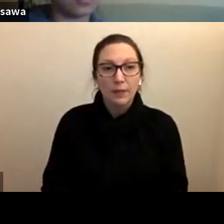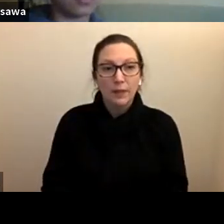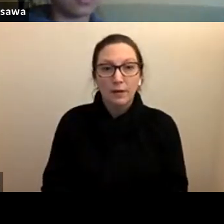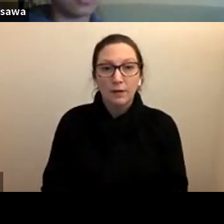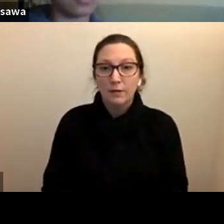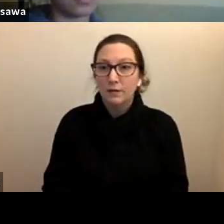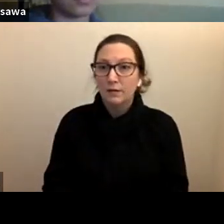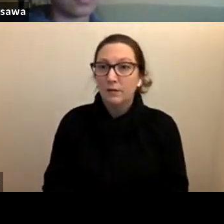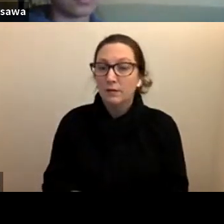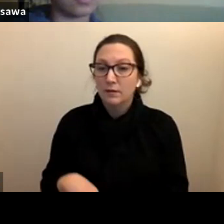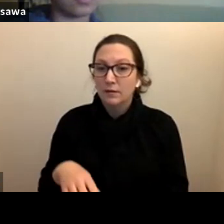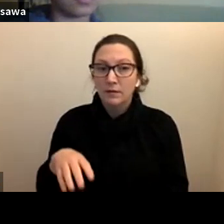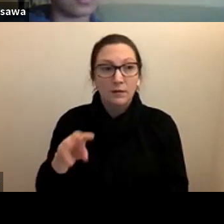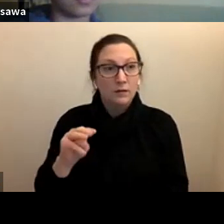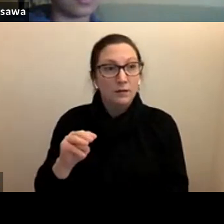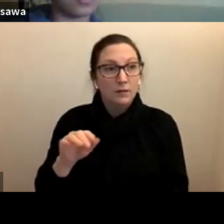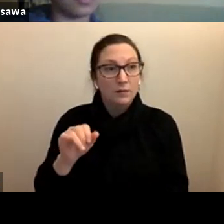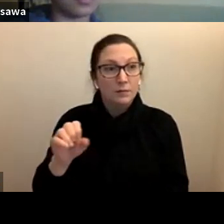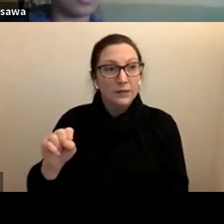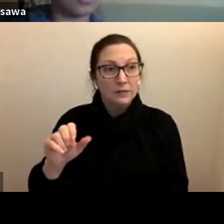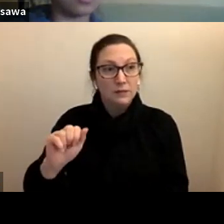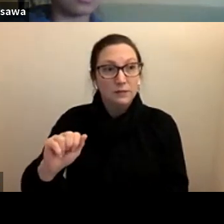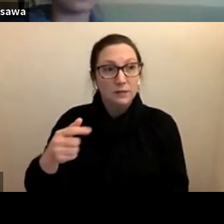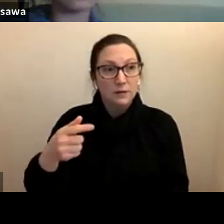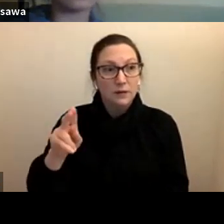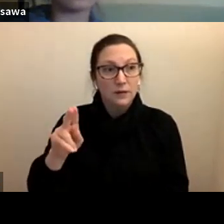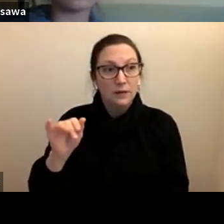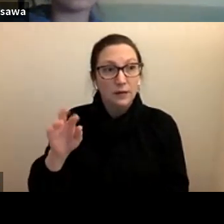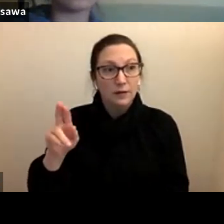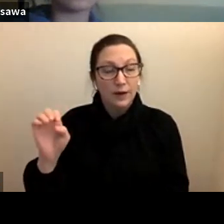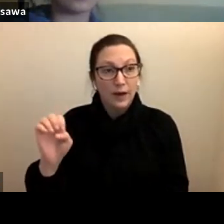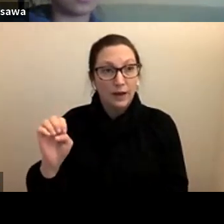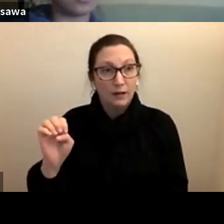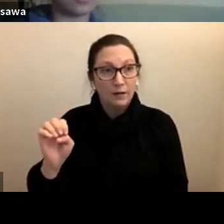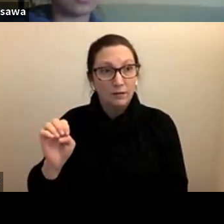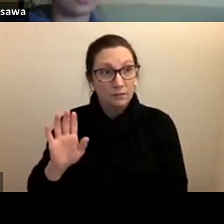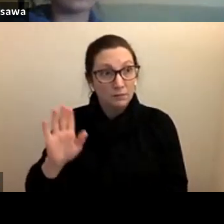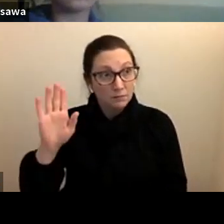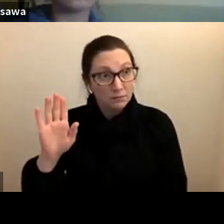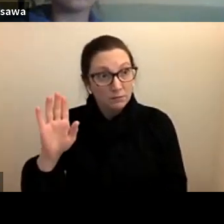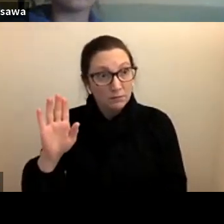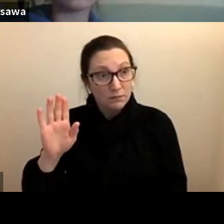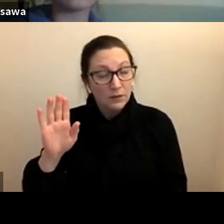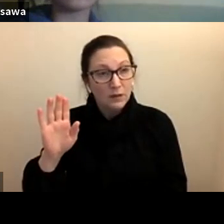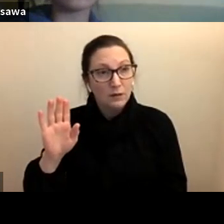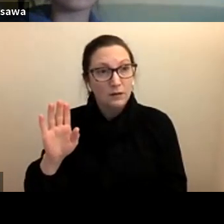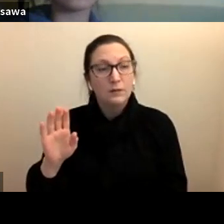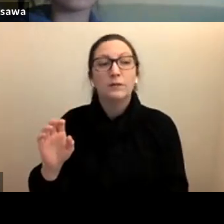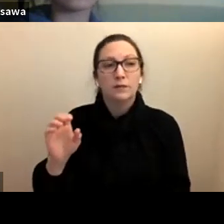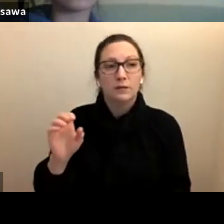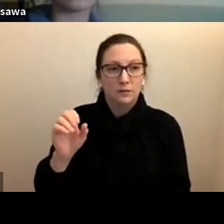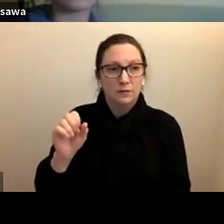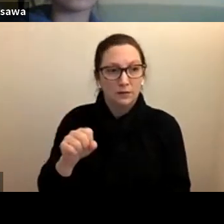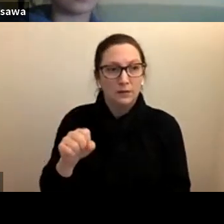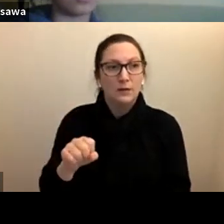Ms. Aguirre, I believe, or Ms. Sullivan, do you have your hand up or am I mistaken? Yeah, I believe Ms.